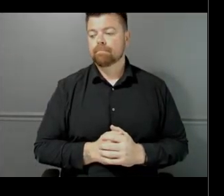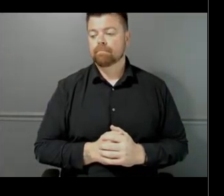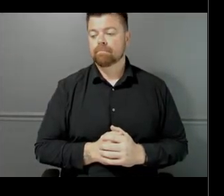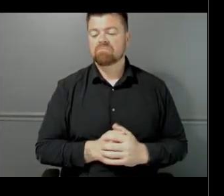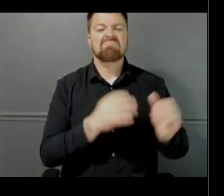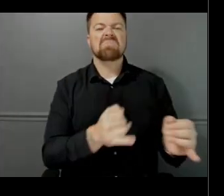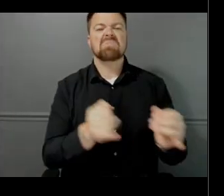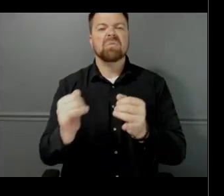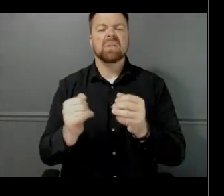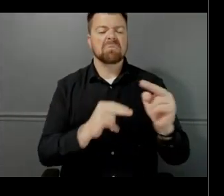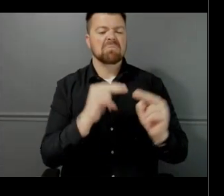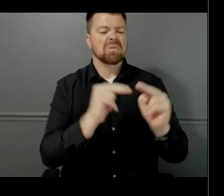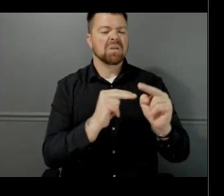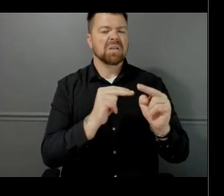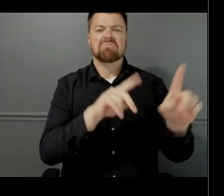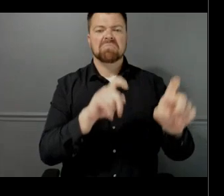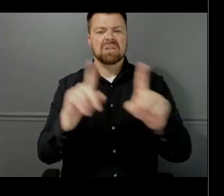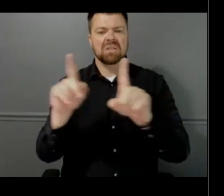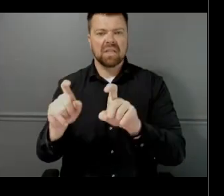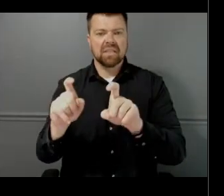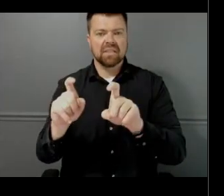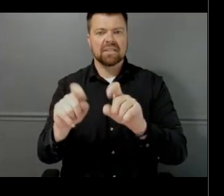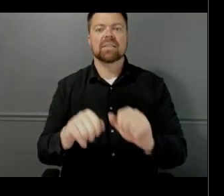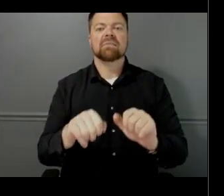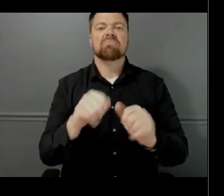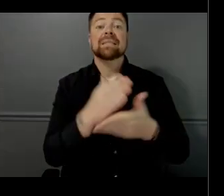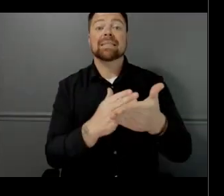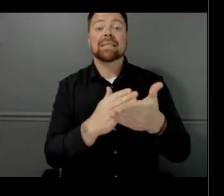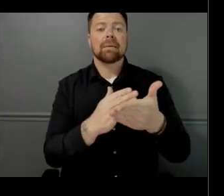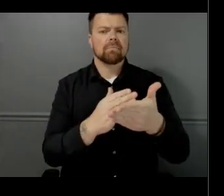Individual building test, step A.